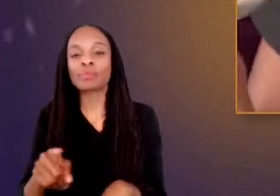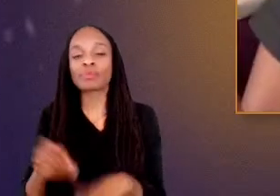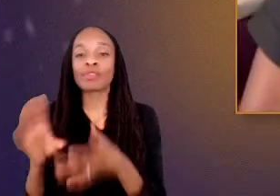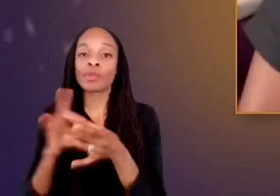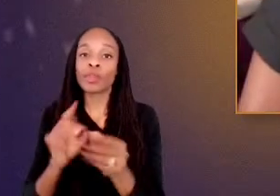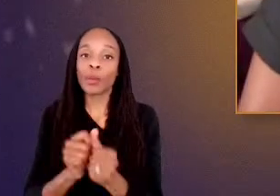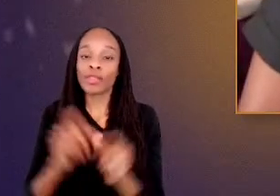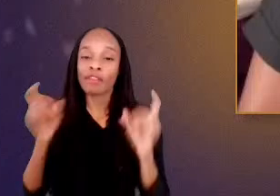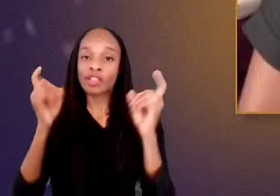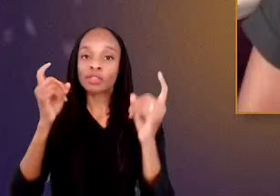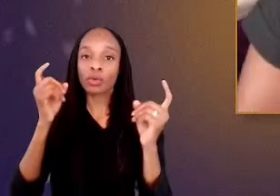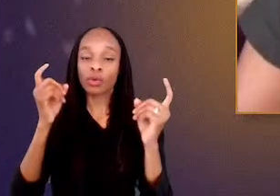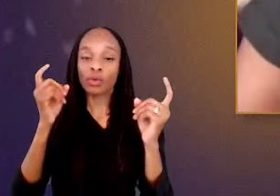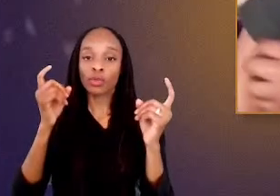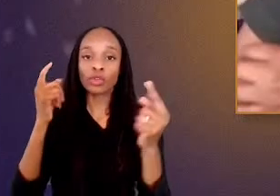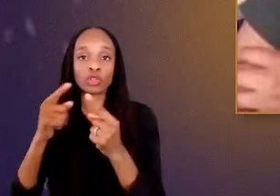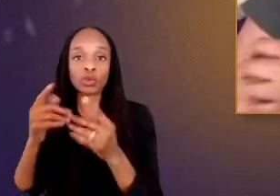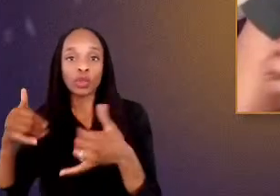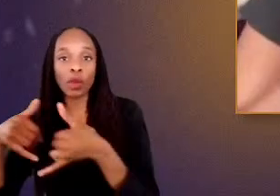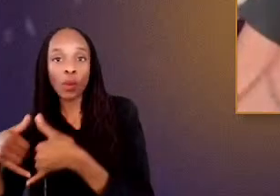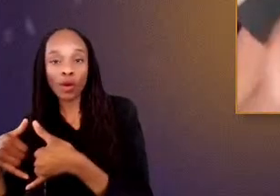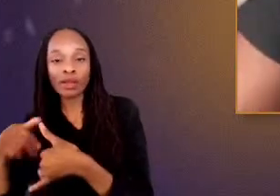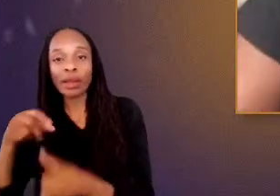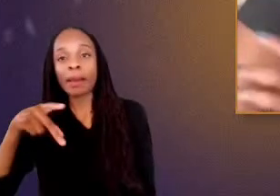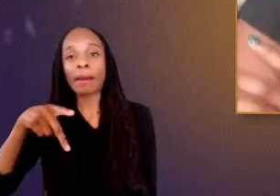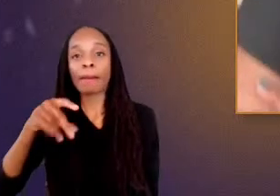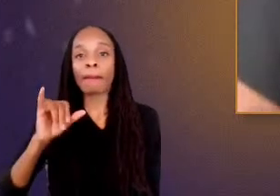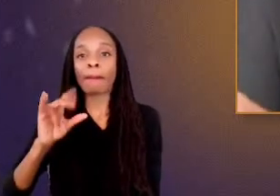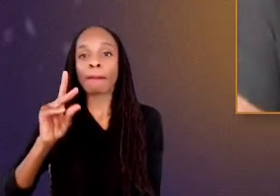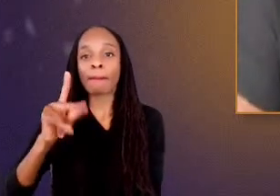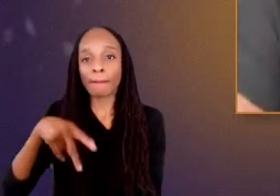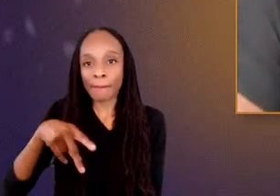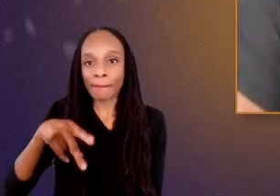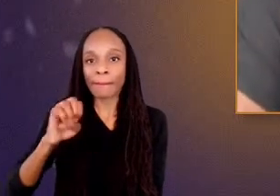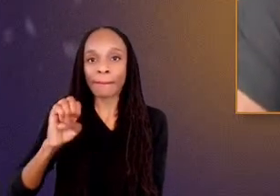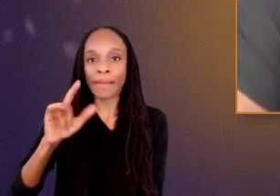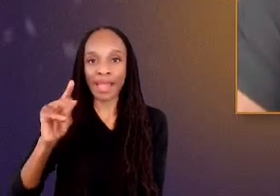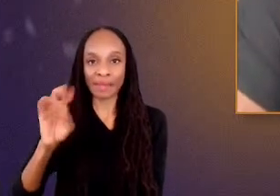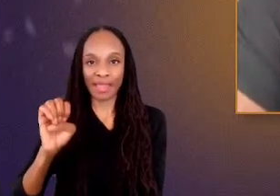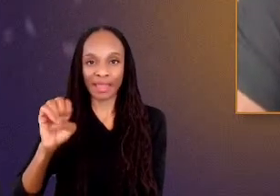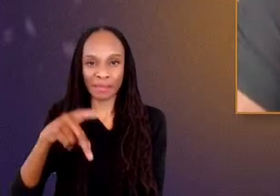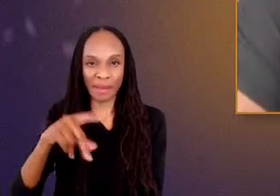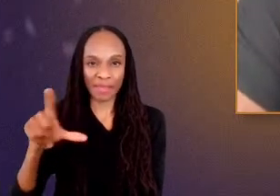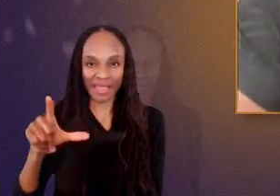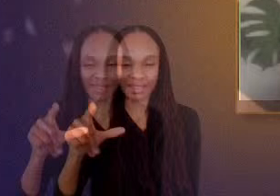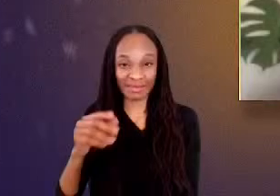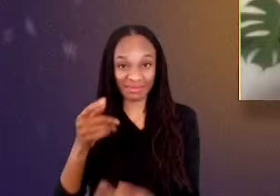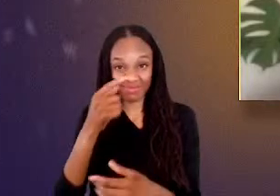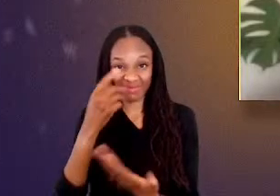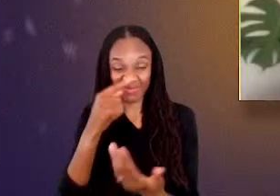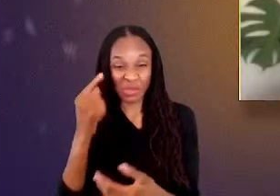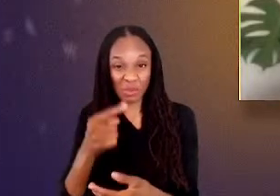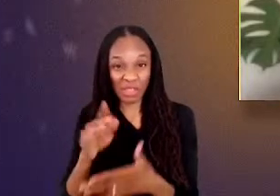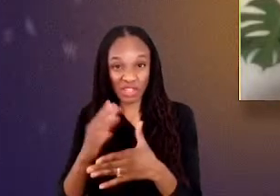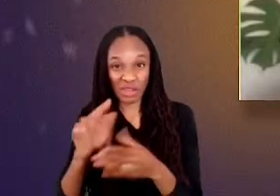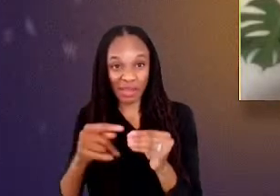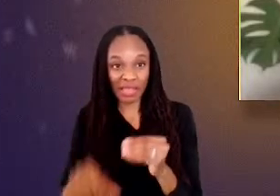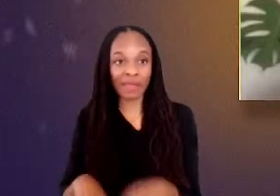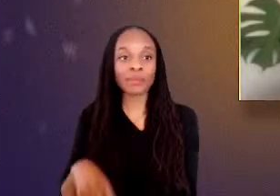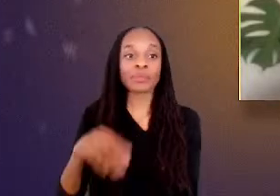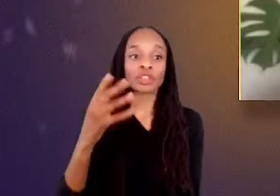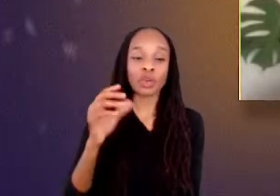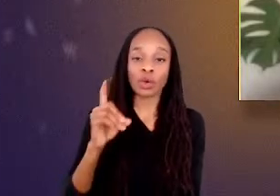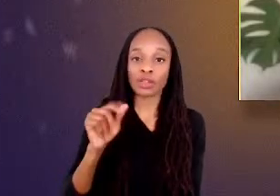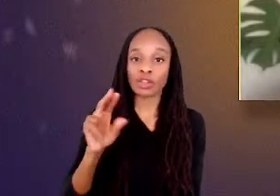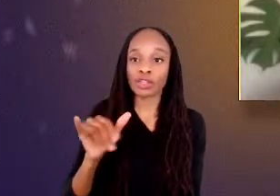Festival to Awards pipeline? Can you just lay that out? I think it's really important for what Sierra said. Awards cost money.